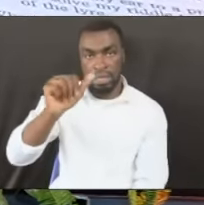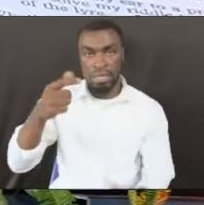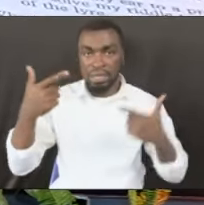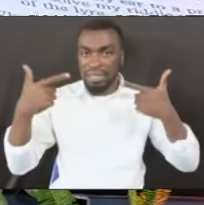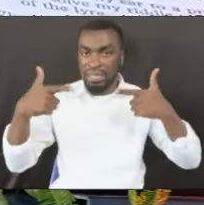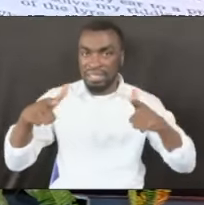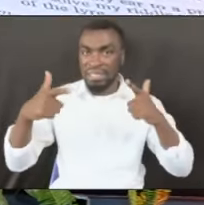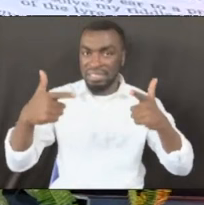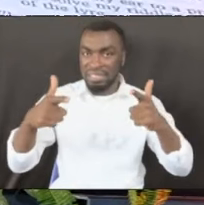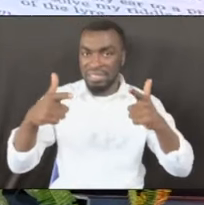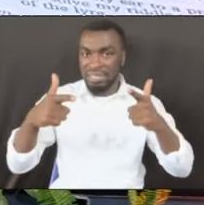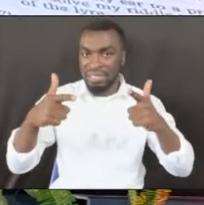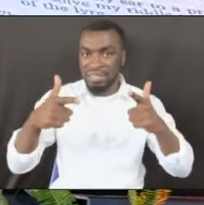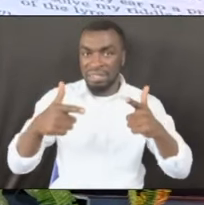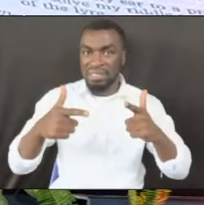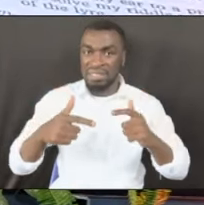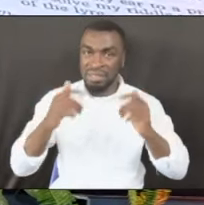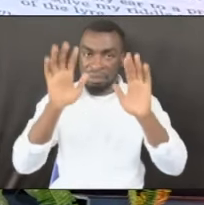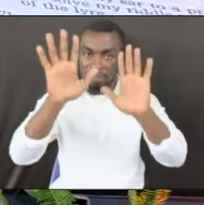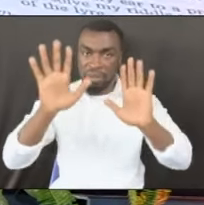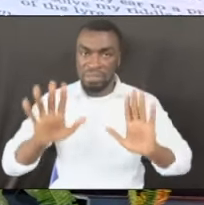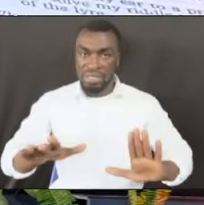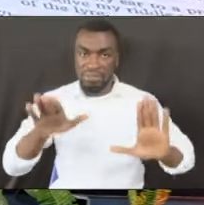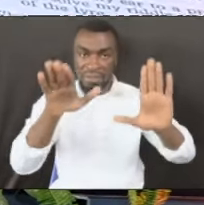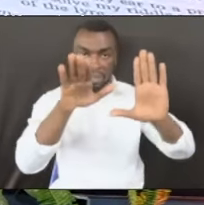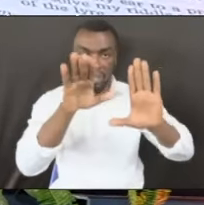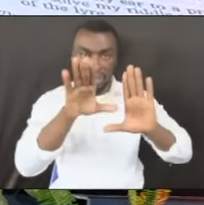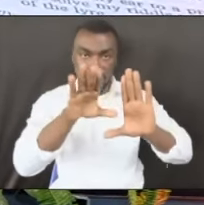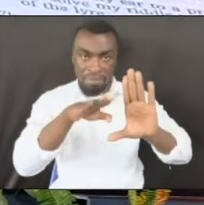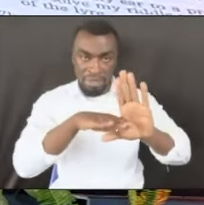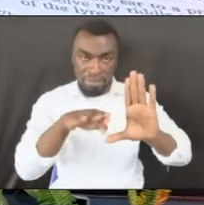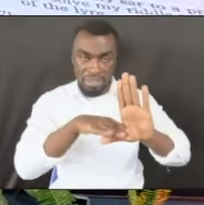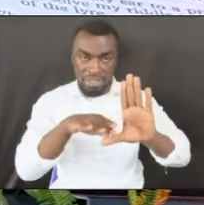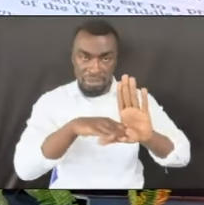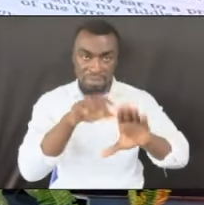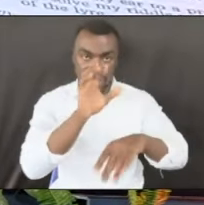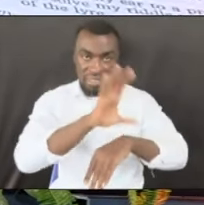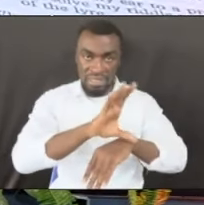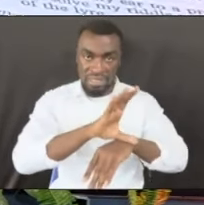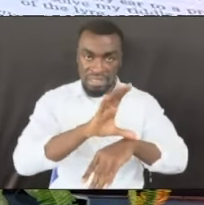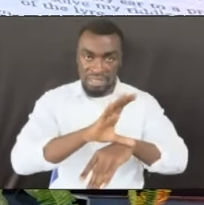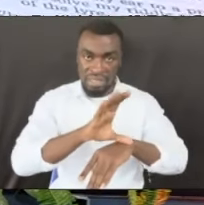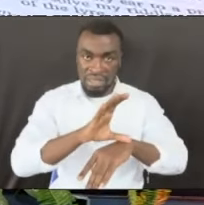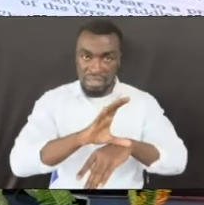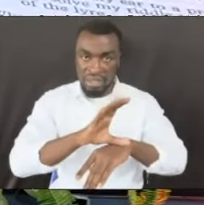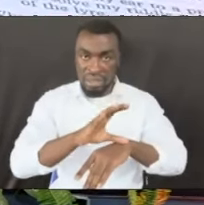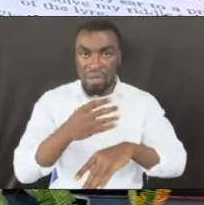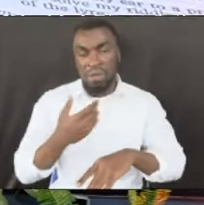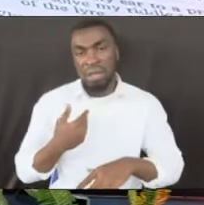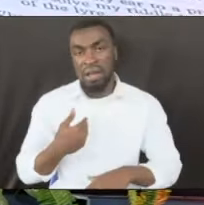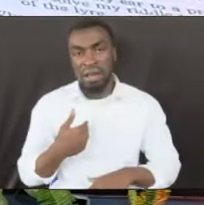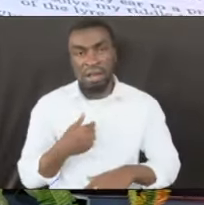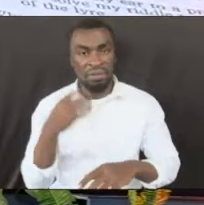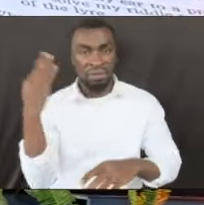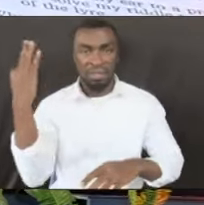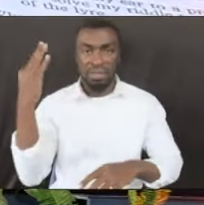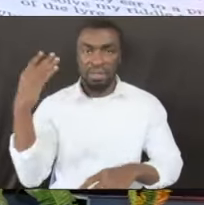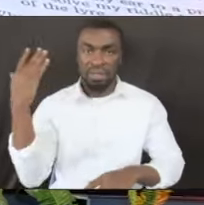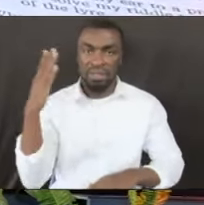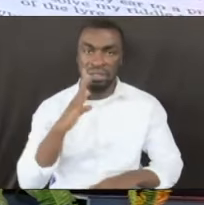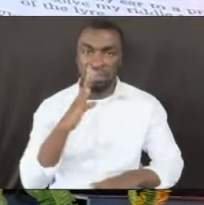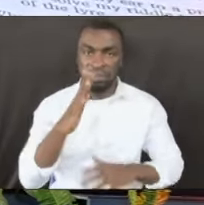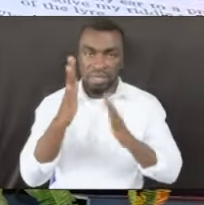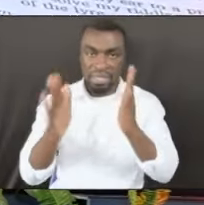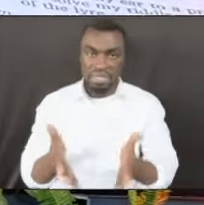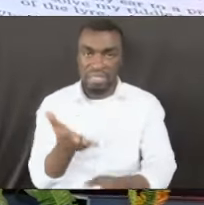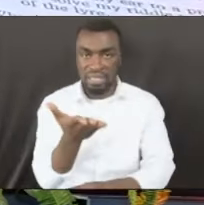with the membership. Yes, I know you have picked on speakers. I am going to speak there. But the success is not so much about